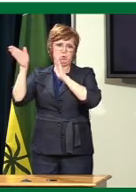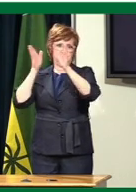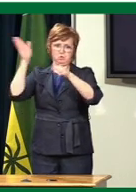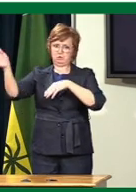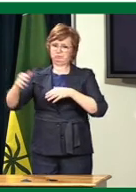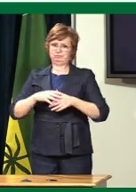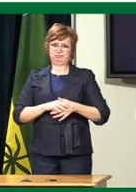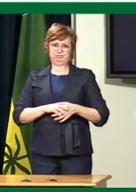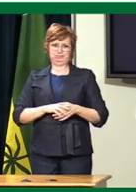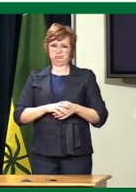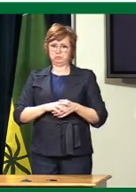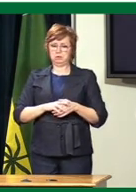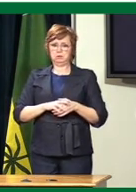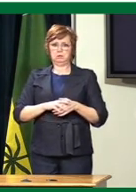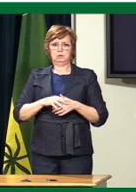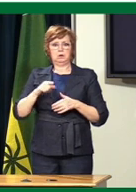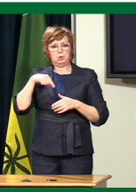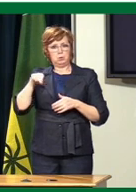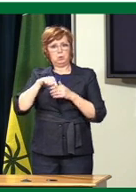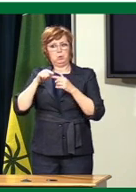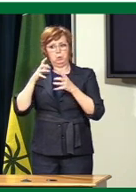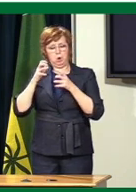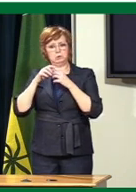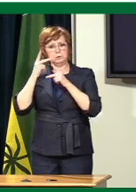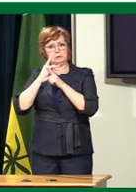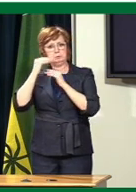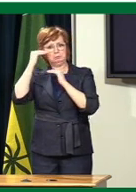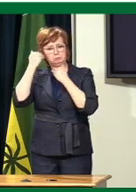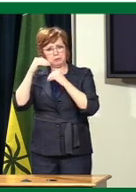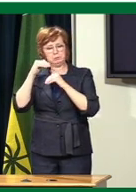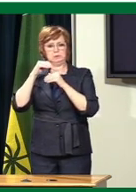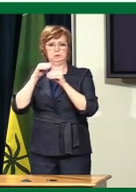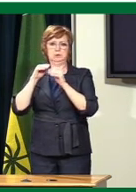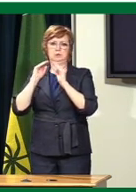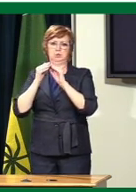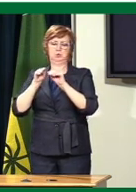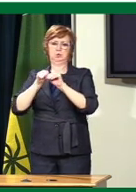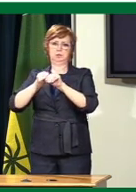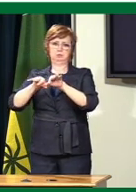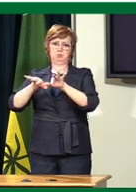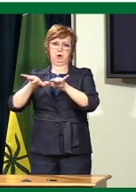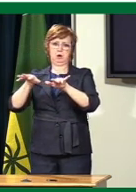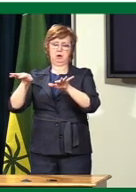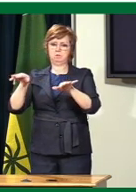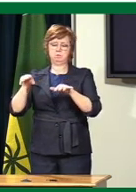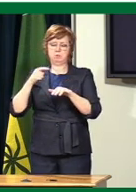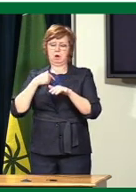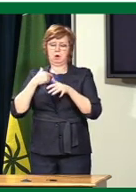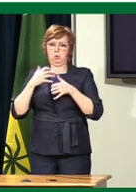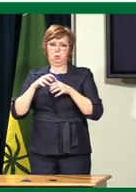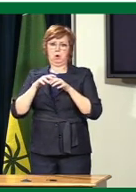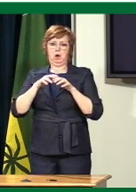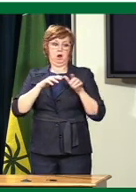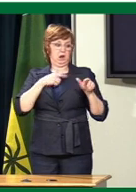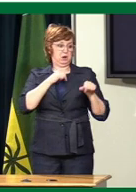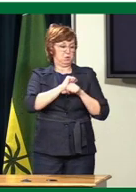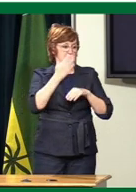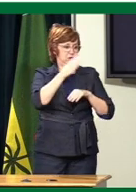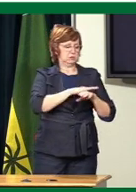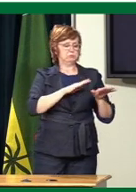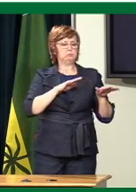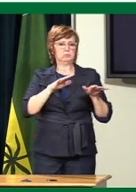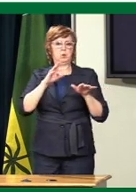to minimize exposure in the community setting. So I think, the people who work in essential services have in many